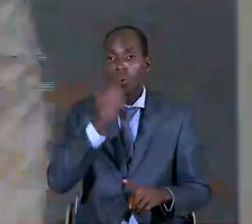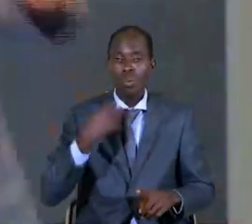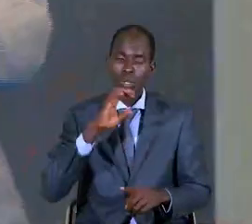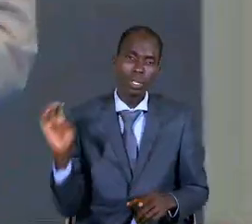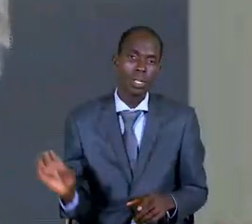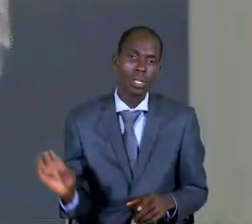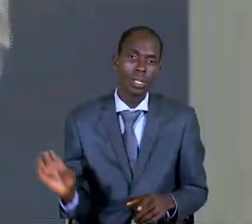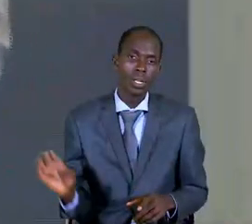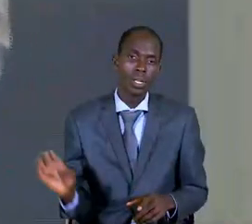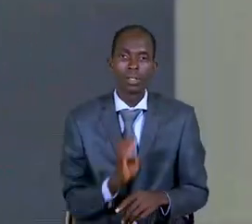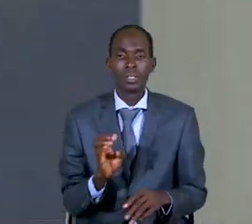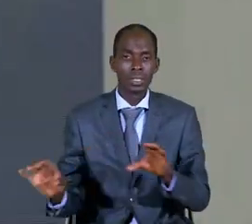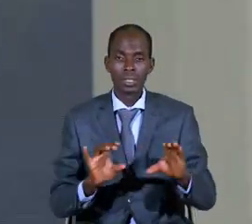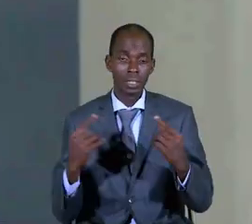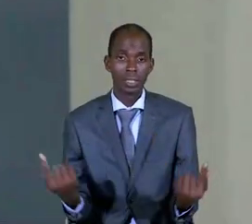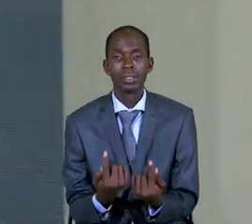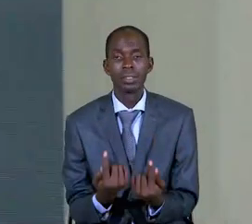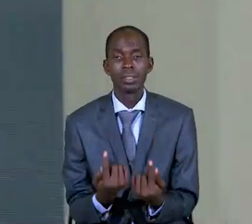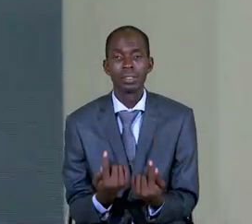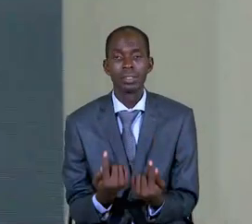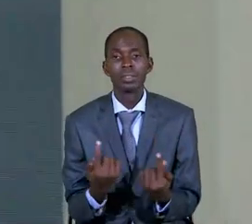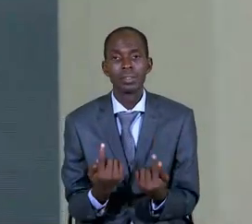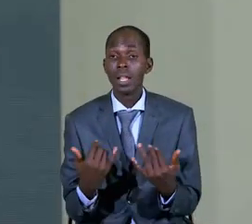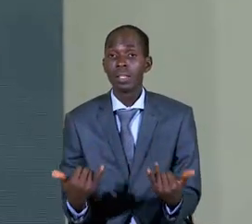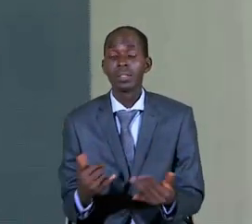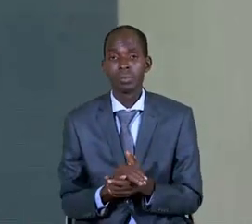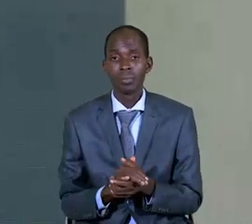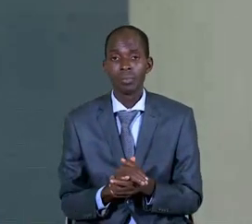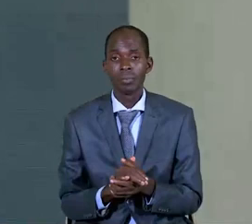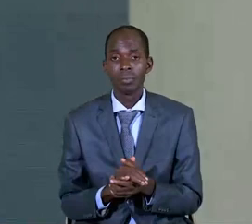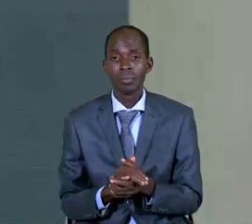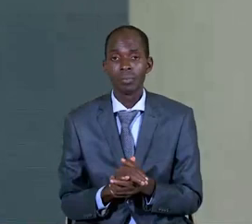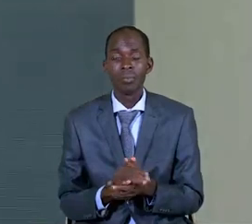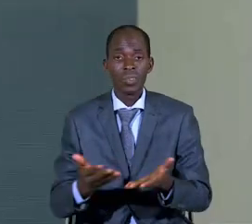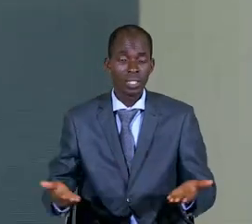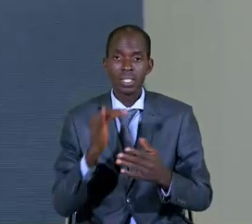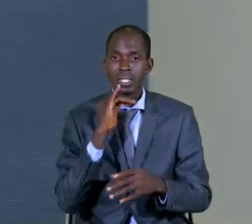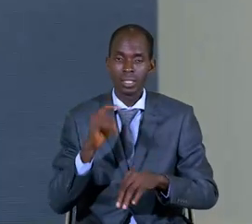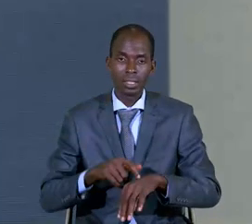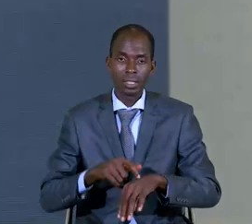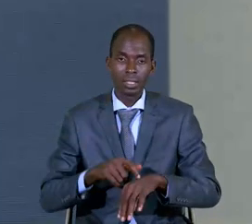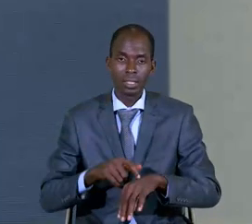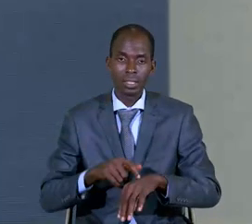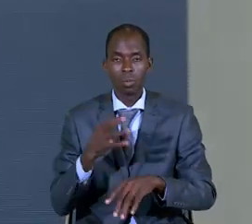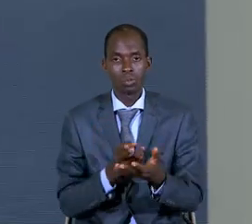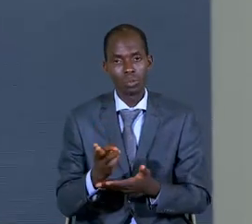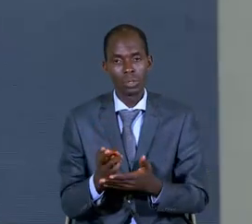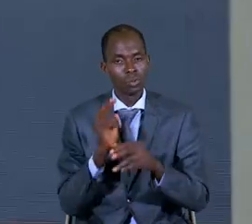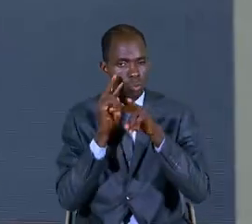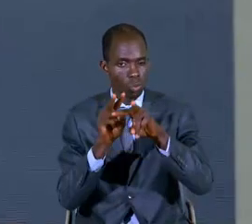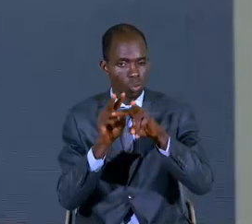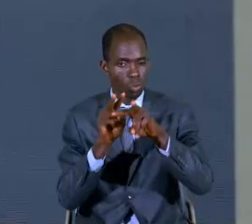Whosoever committed sin. Now, here is the moment of truth. Look at your